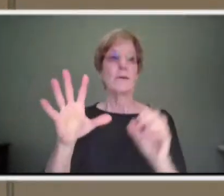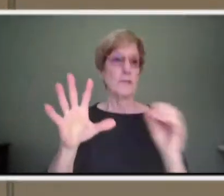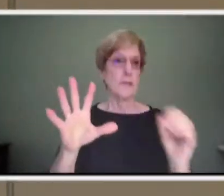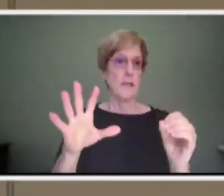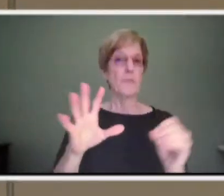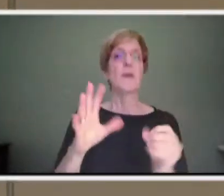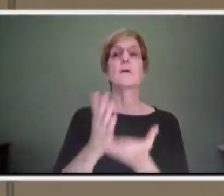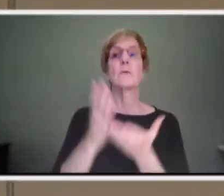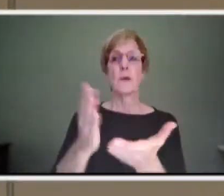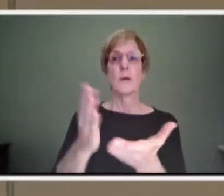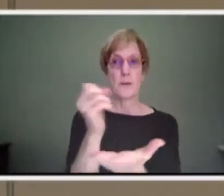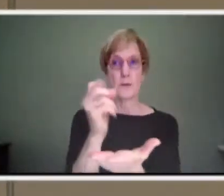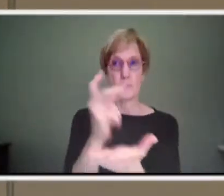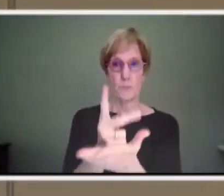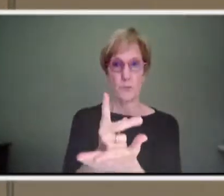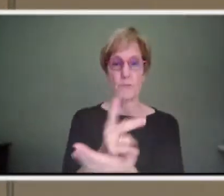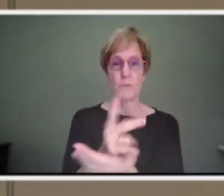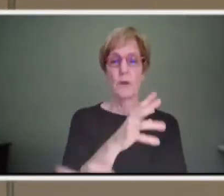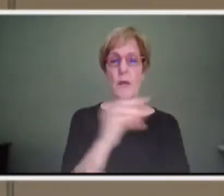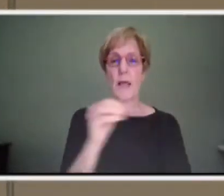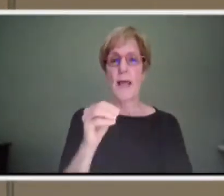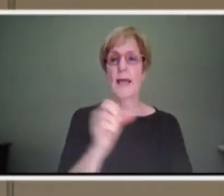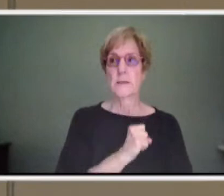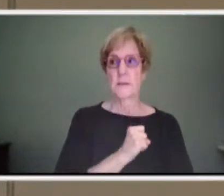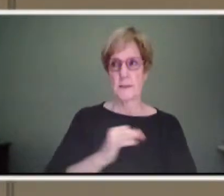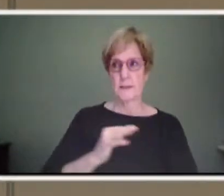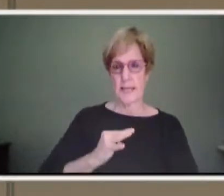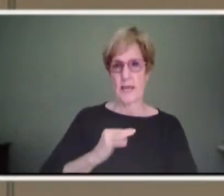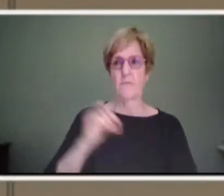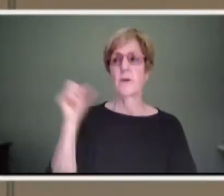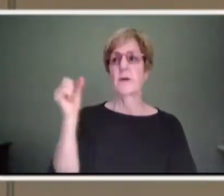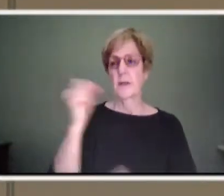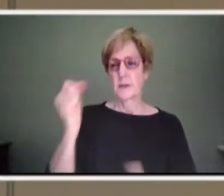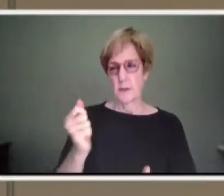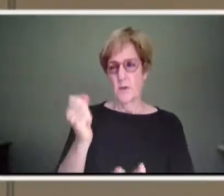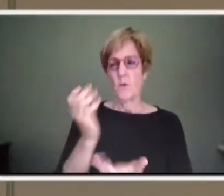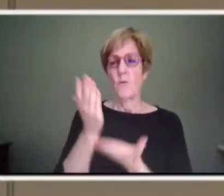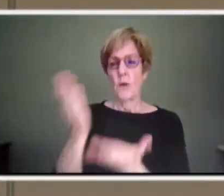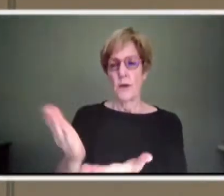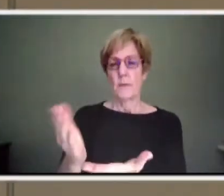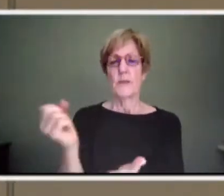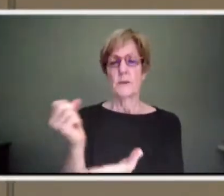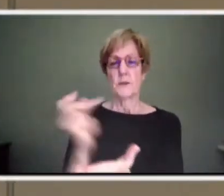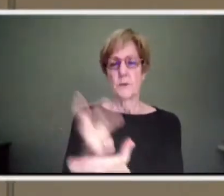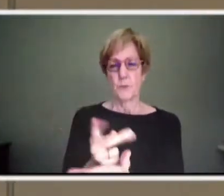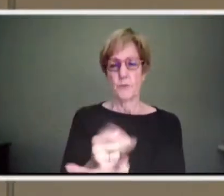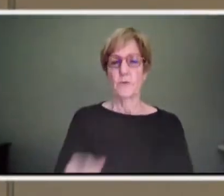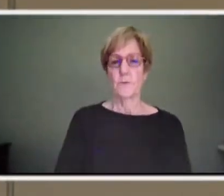petition, and staff does recommend approval of this petition.